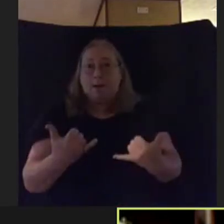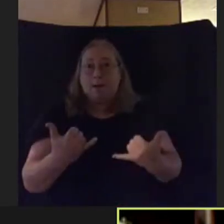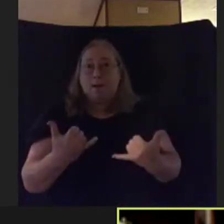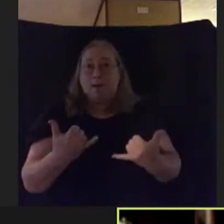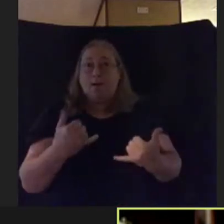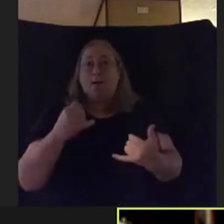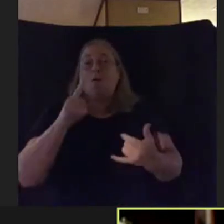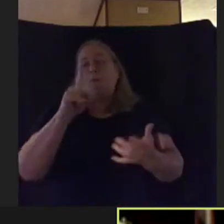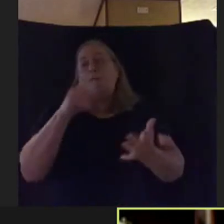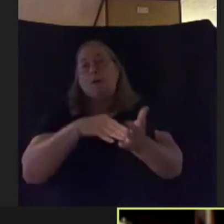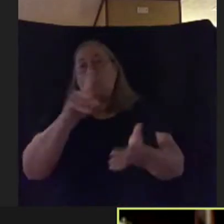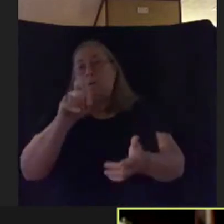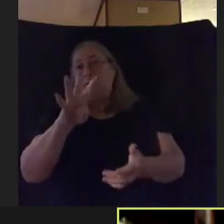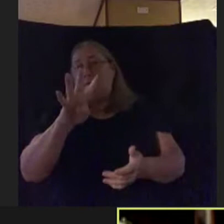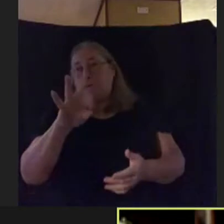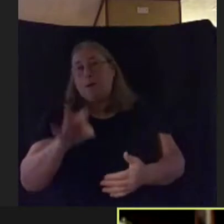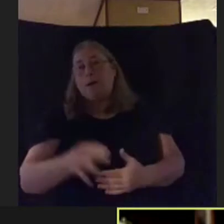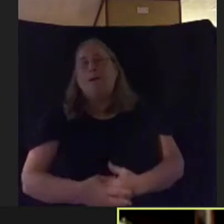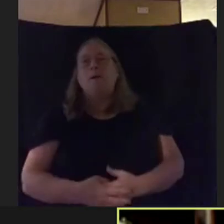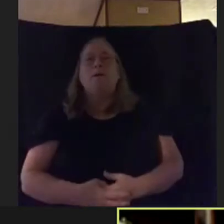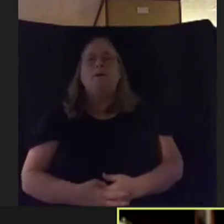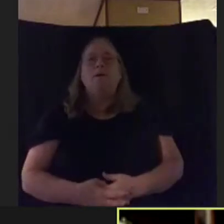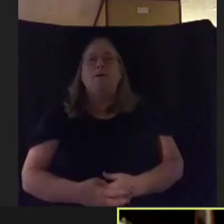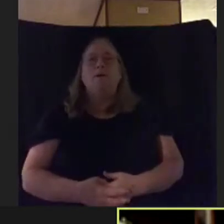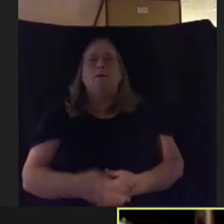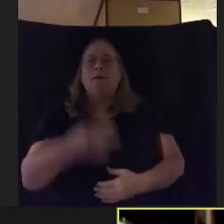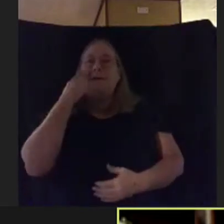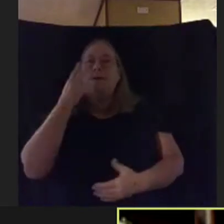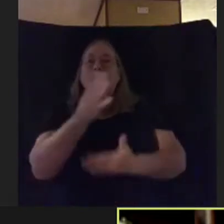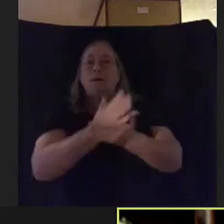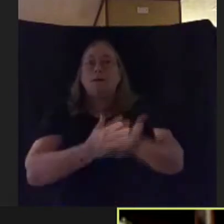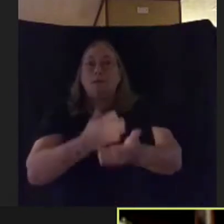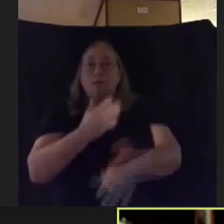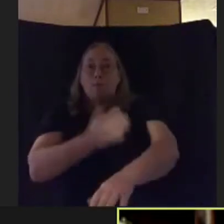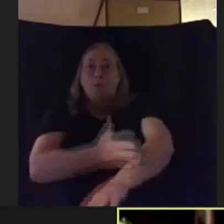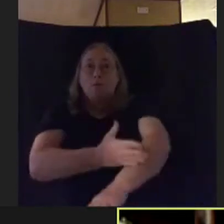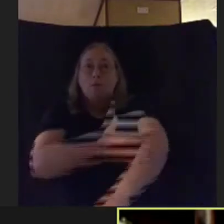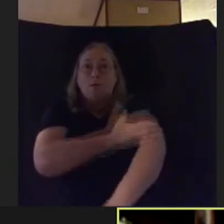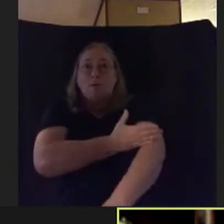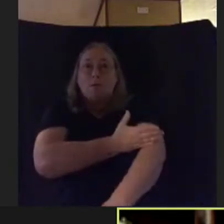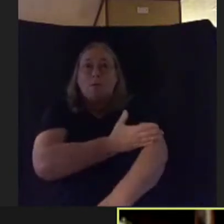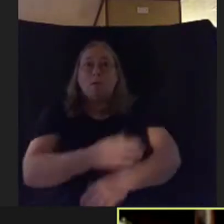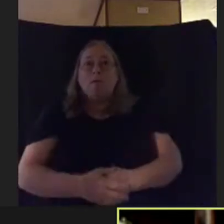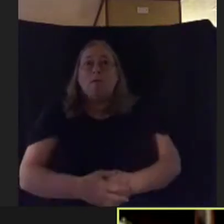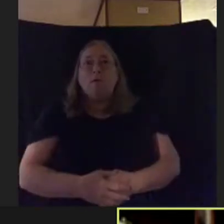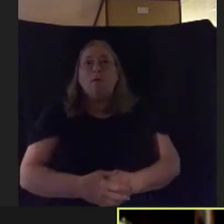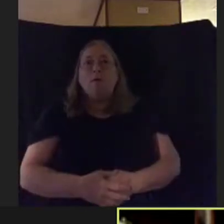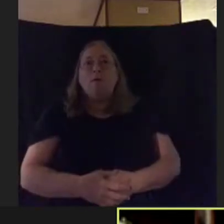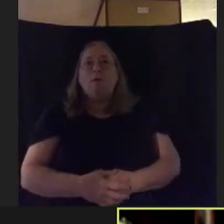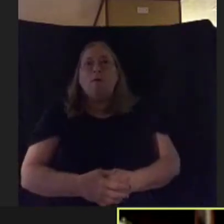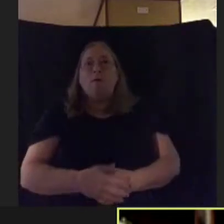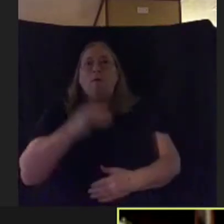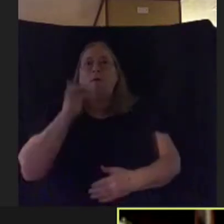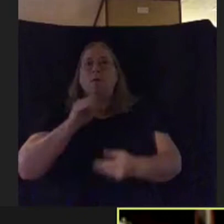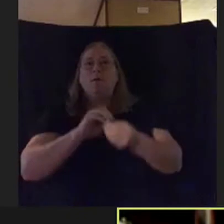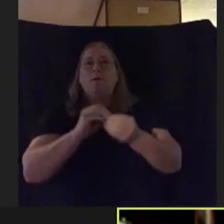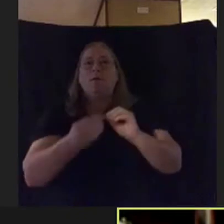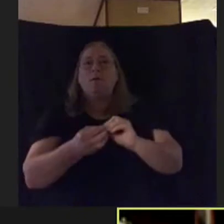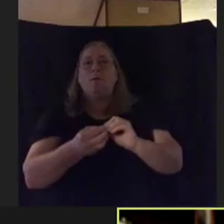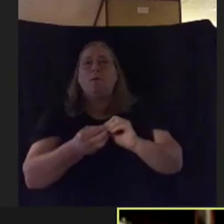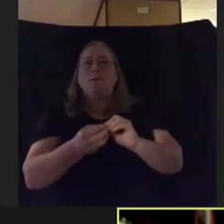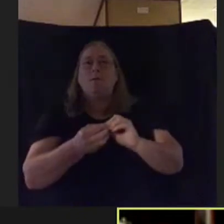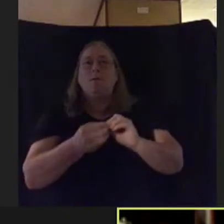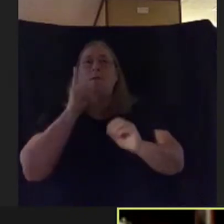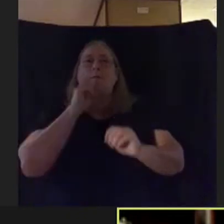1,149. We've seen some improvement in the number of COVID related patients that